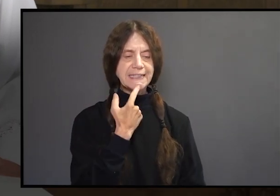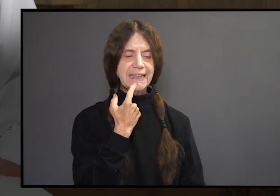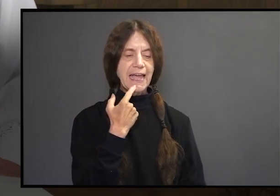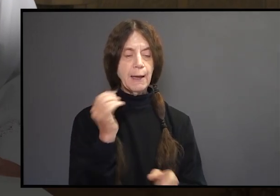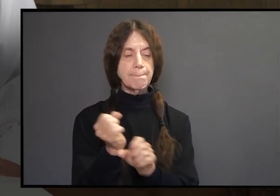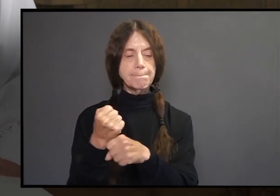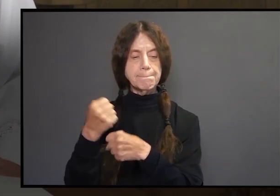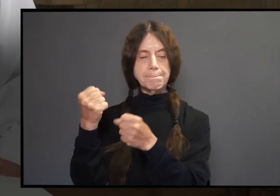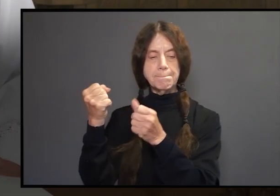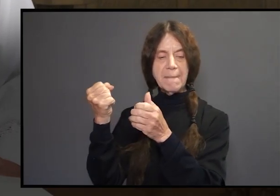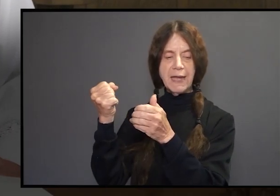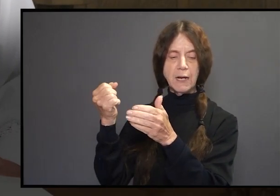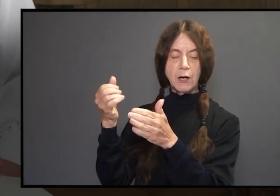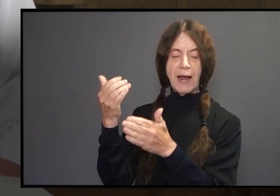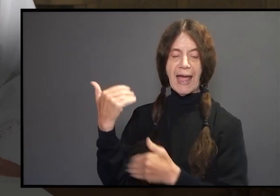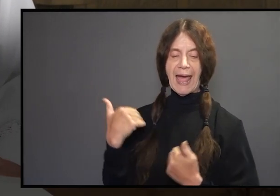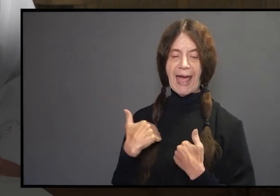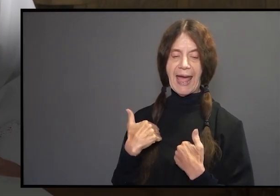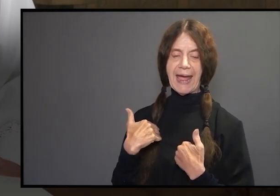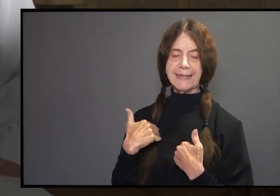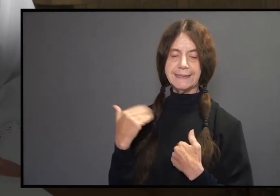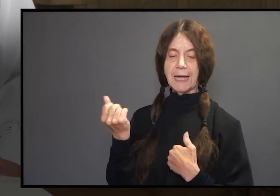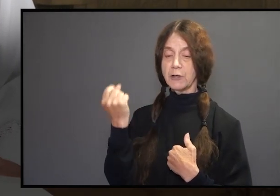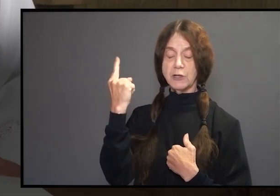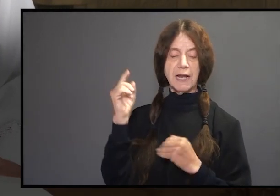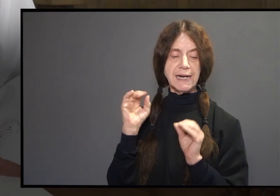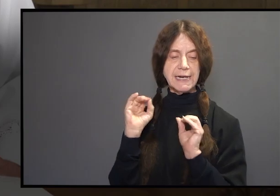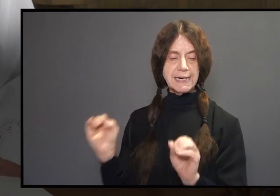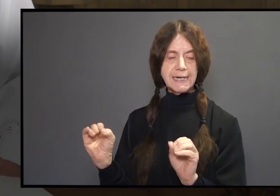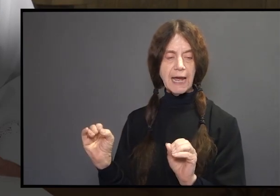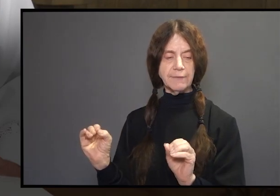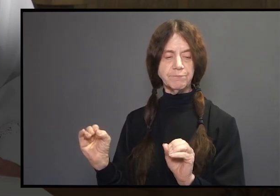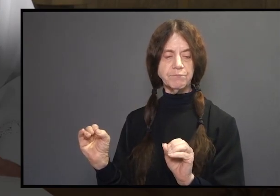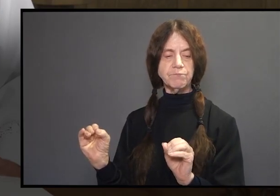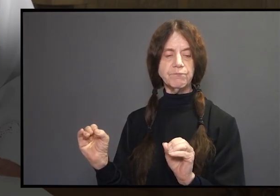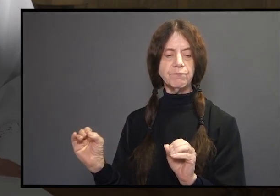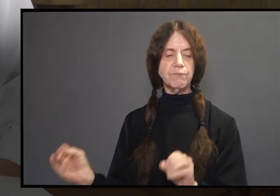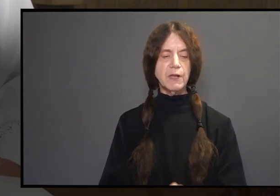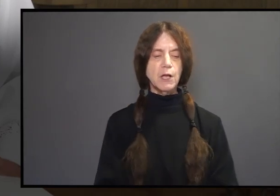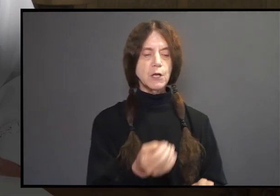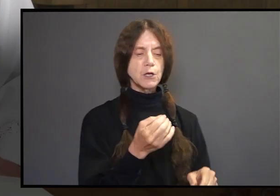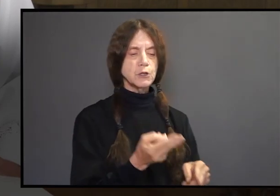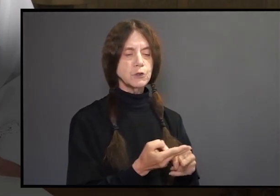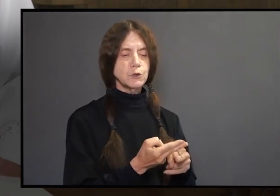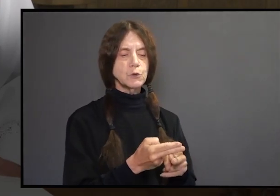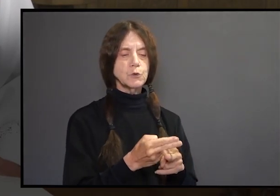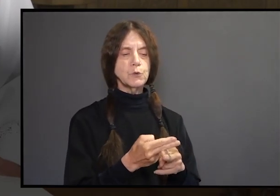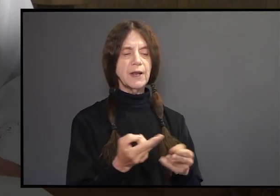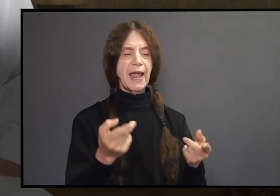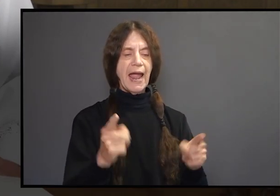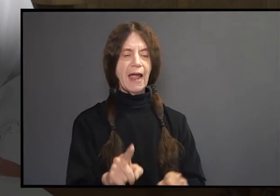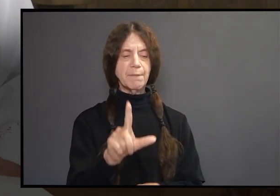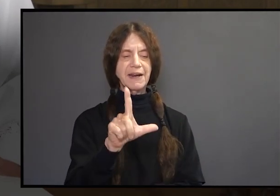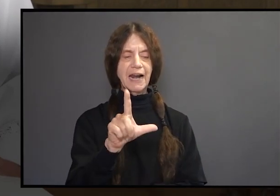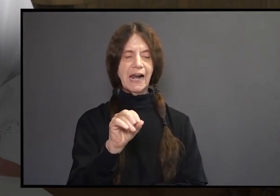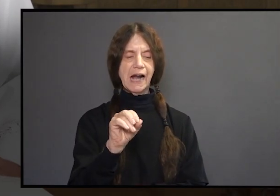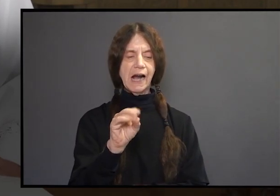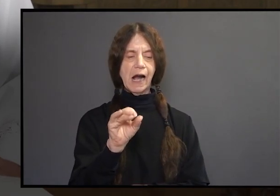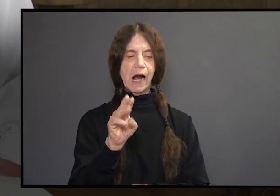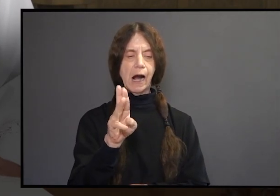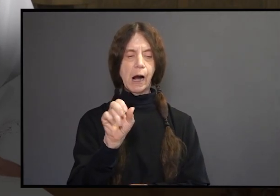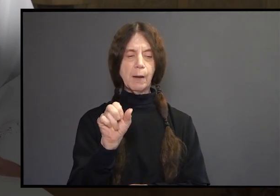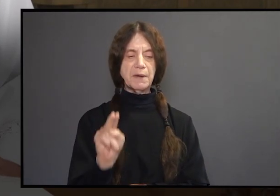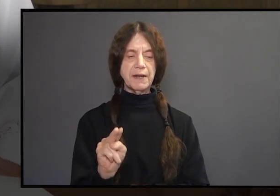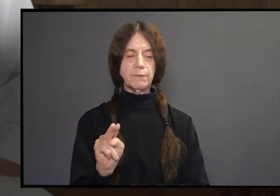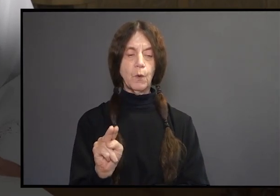should say of its maker, "He did not make me"? Or the thing formed say of him who formed it, "He has